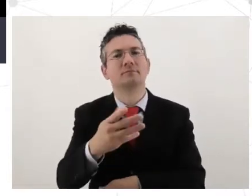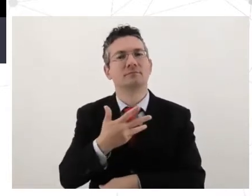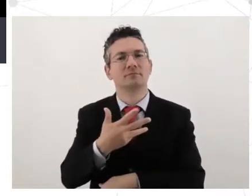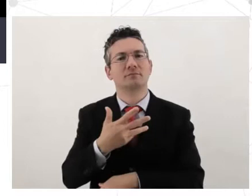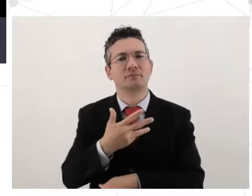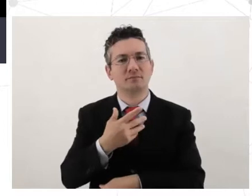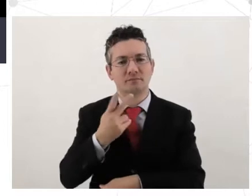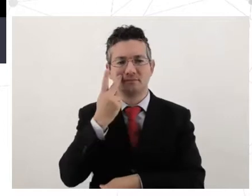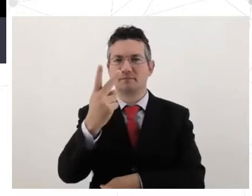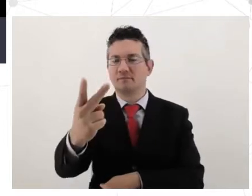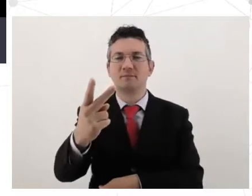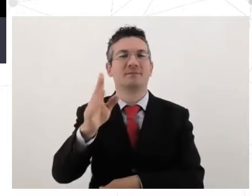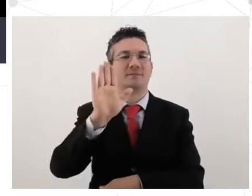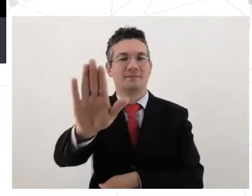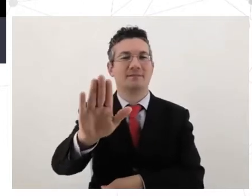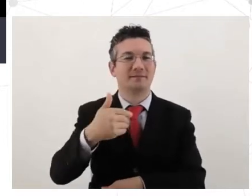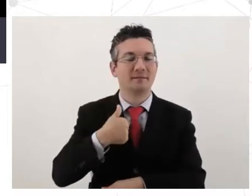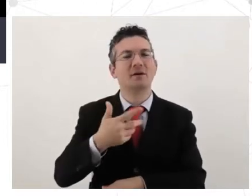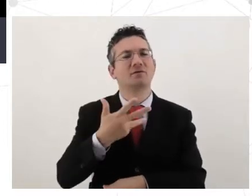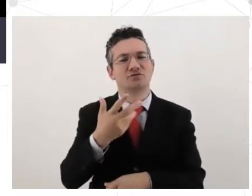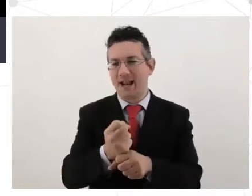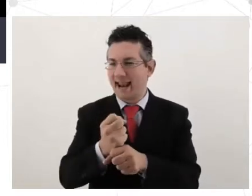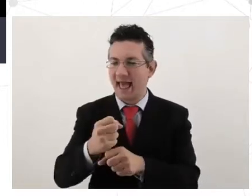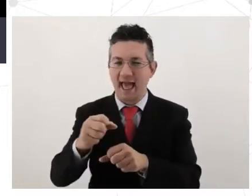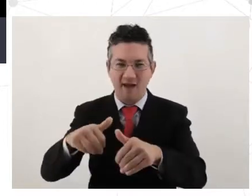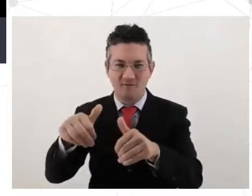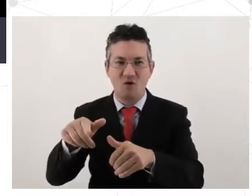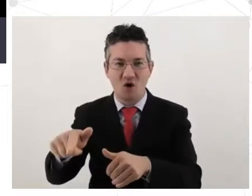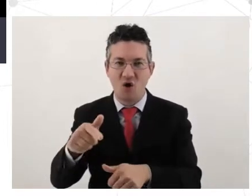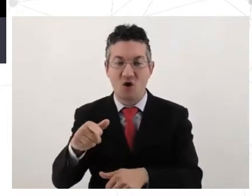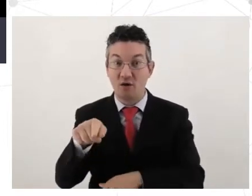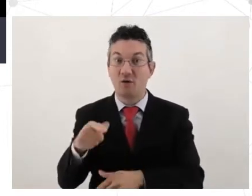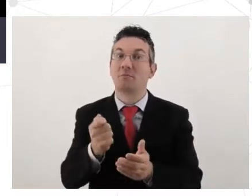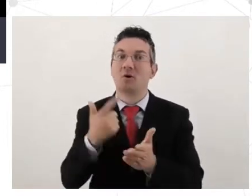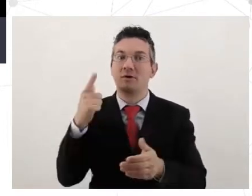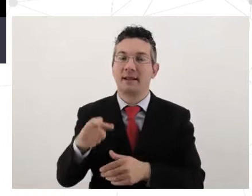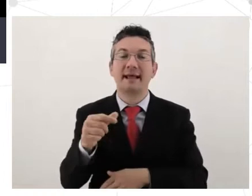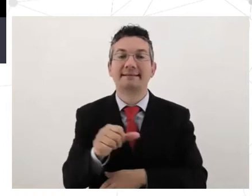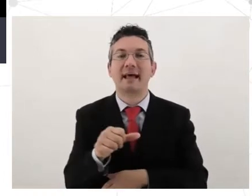sounds around her while working her dog to locate the pharmacy.